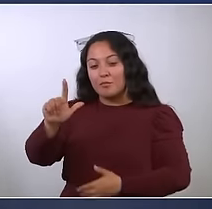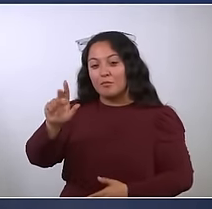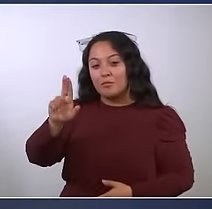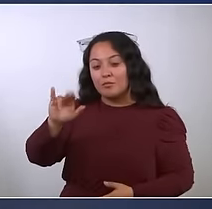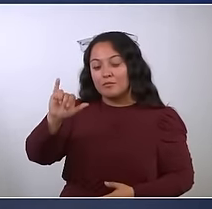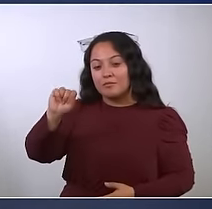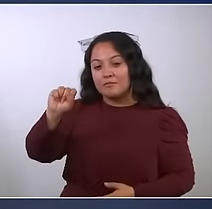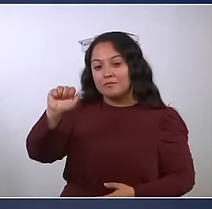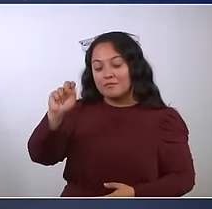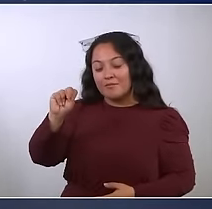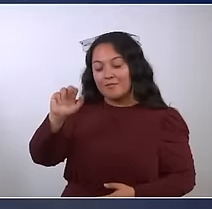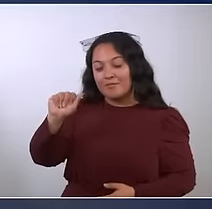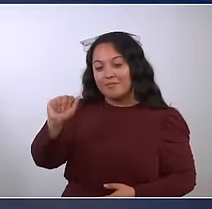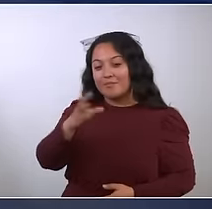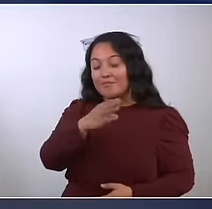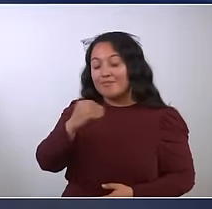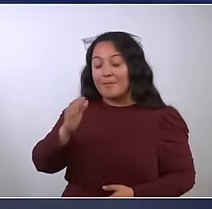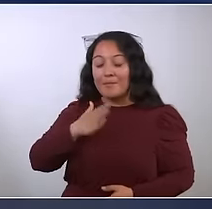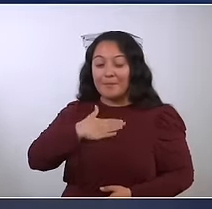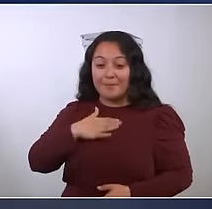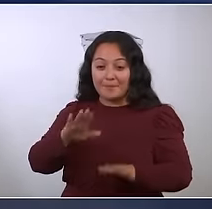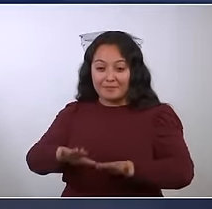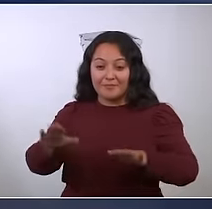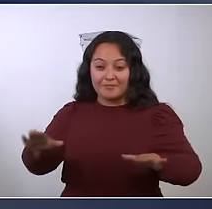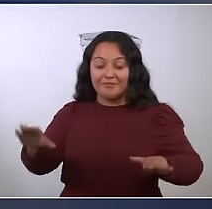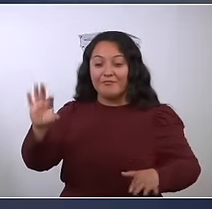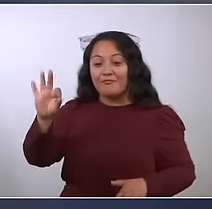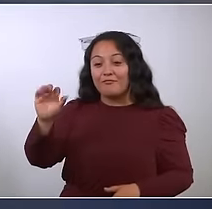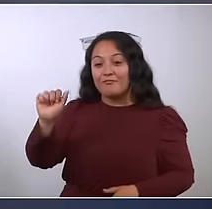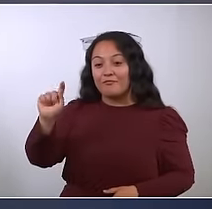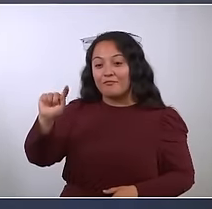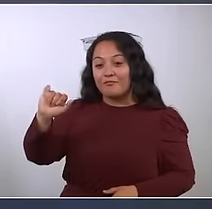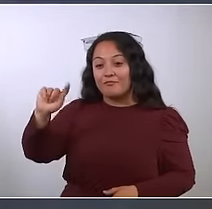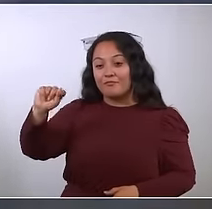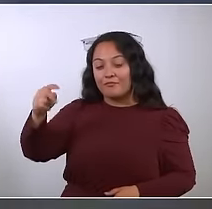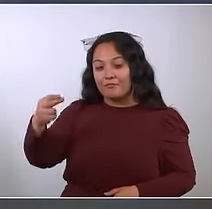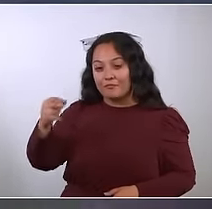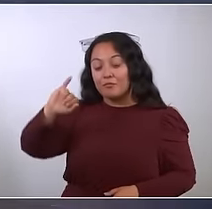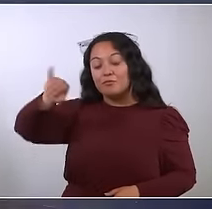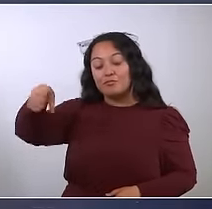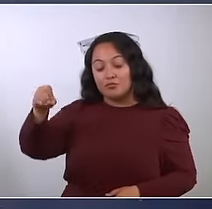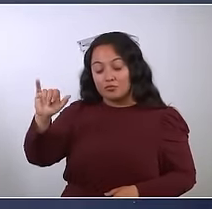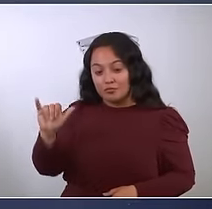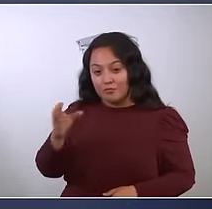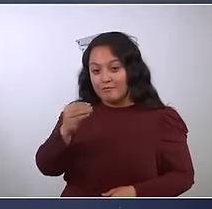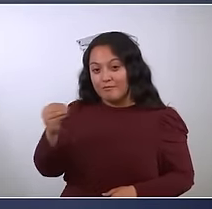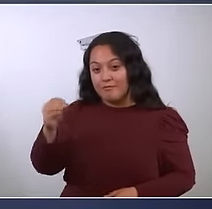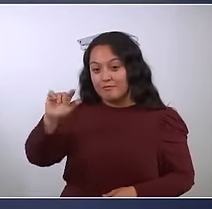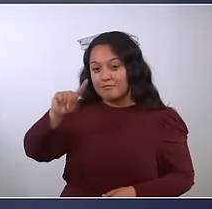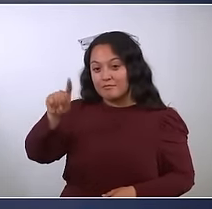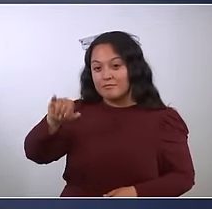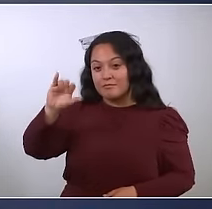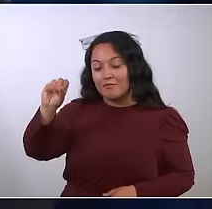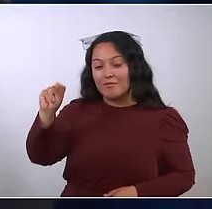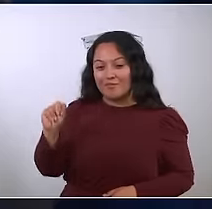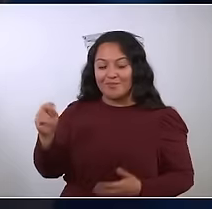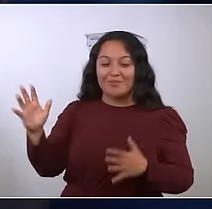wife Luisana. A mis queridos hijos Faith, Joy, y Zion. My beautiful children Faith, Joy, and Zion.